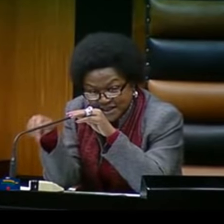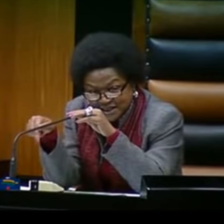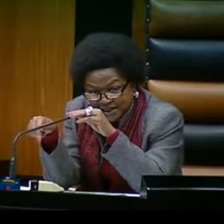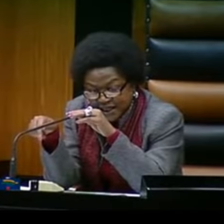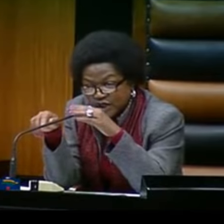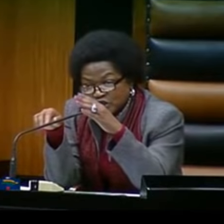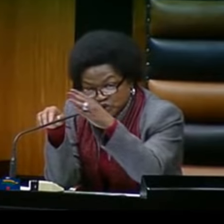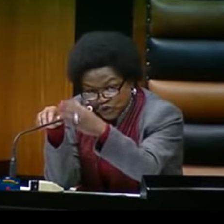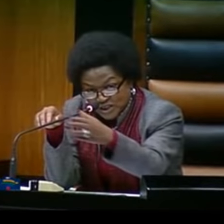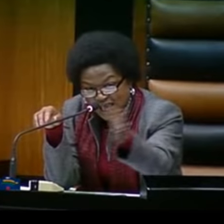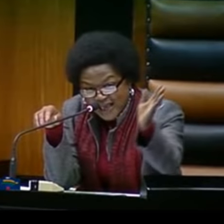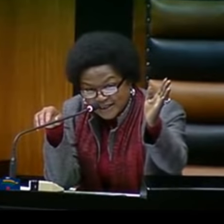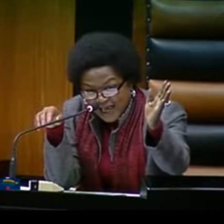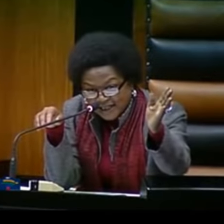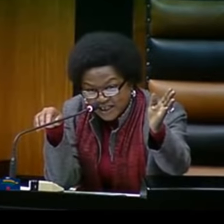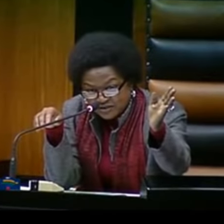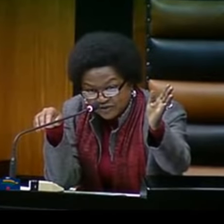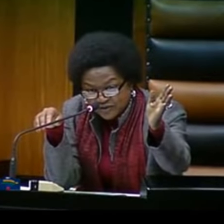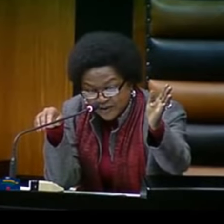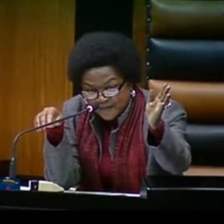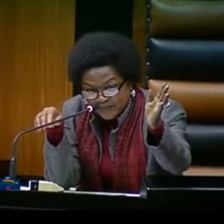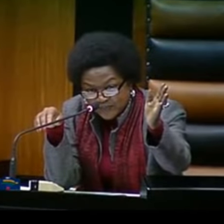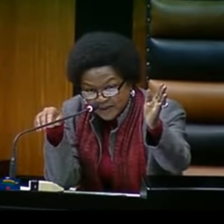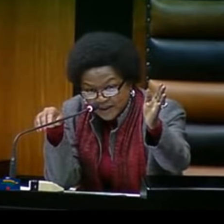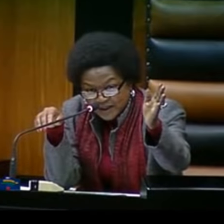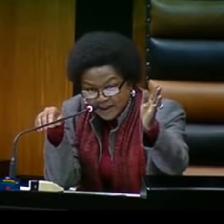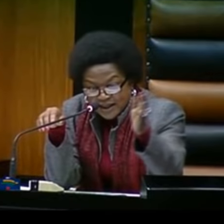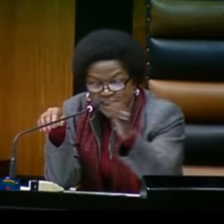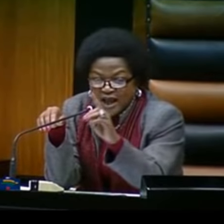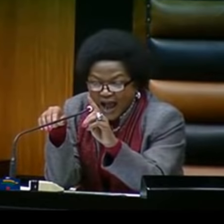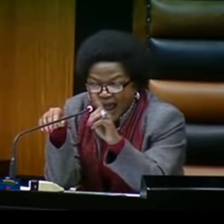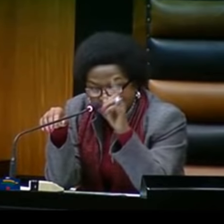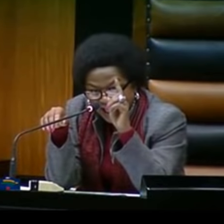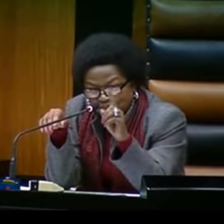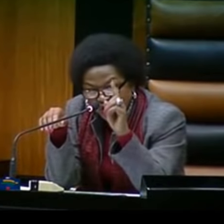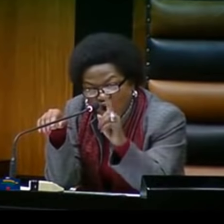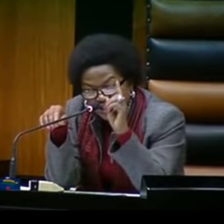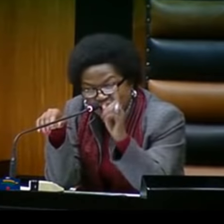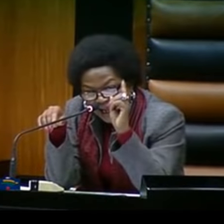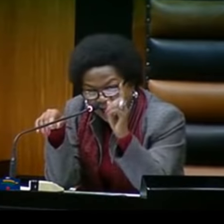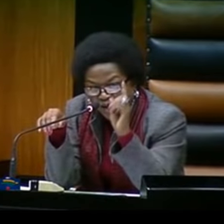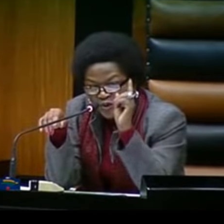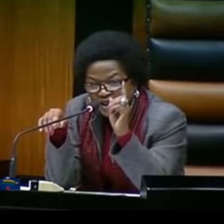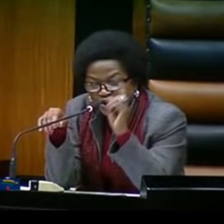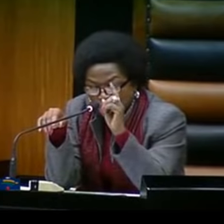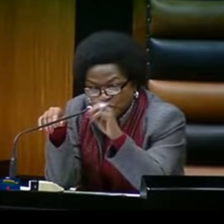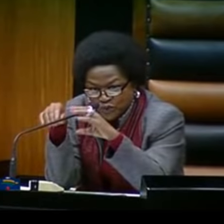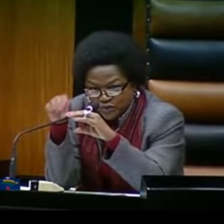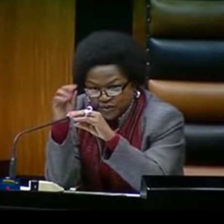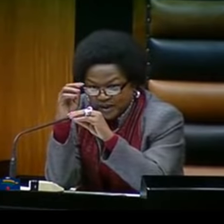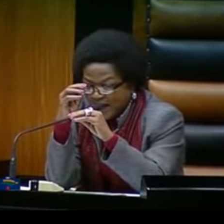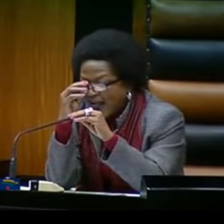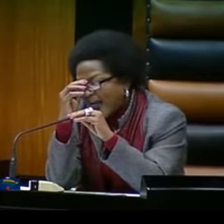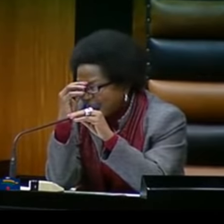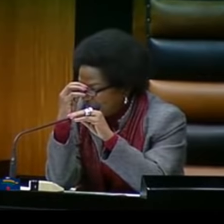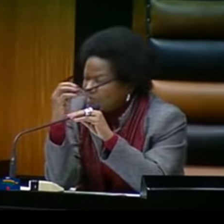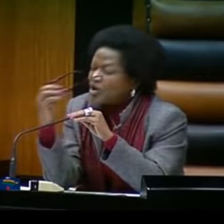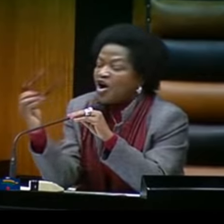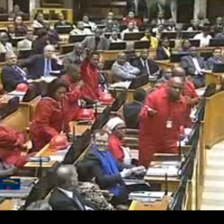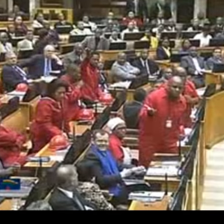about this sitting, to take their leave. I am not allowing you.